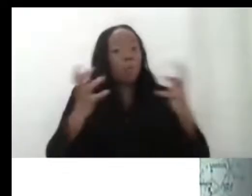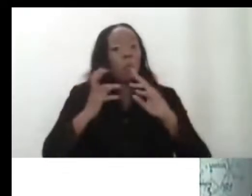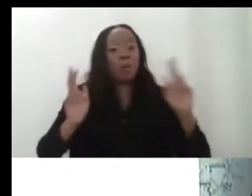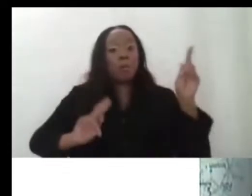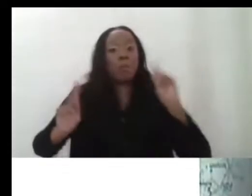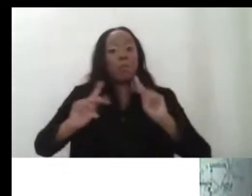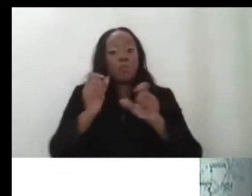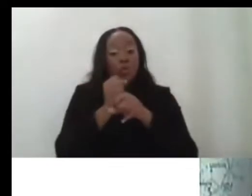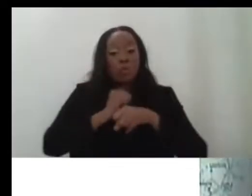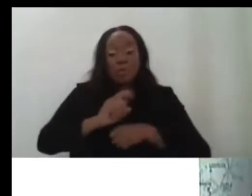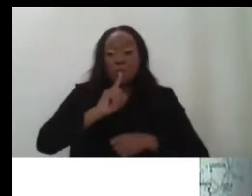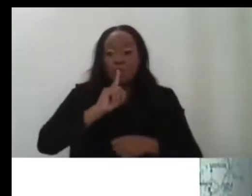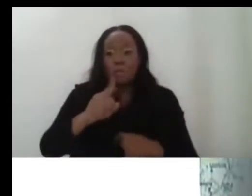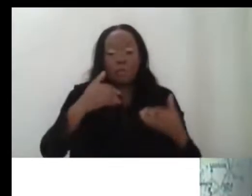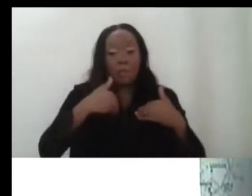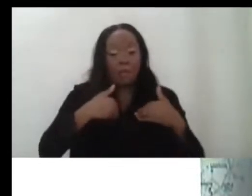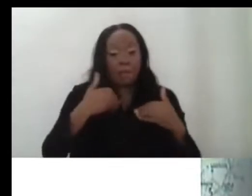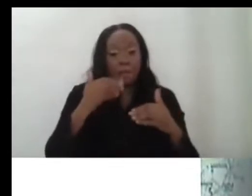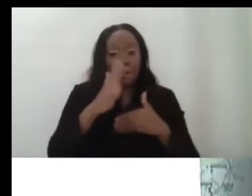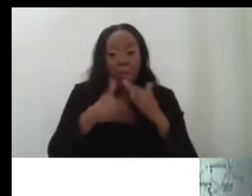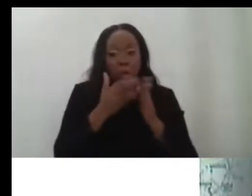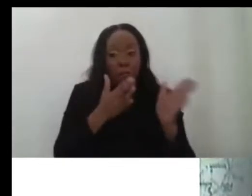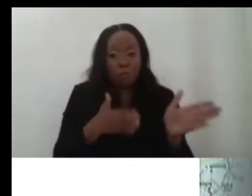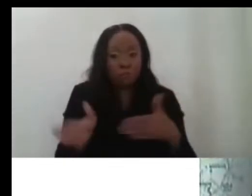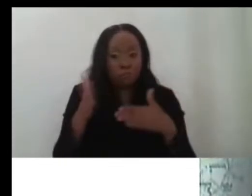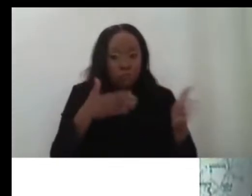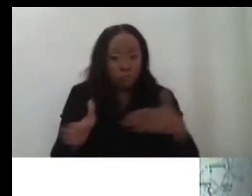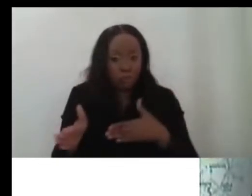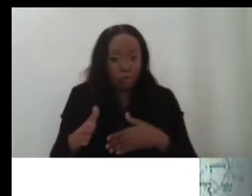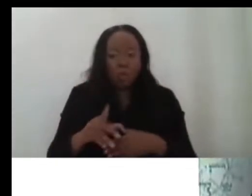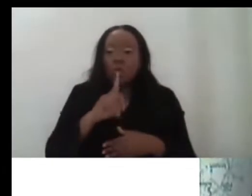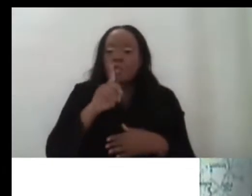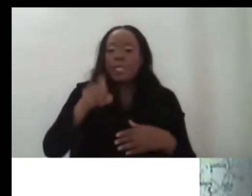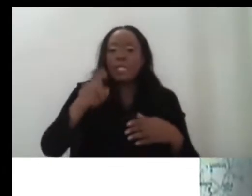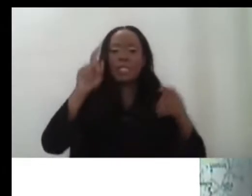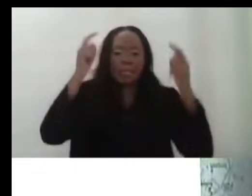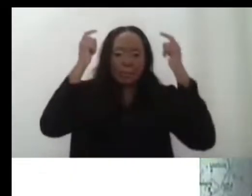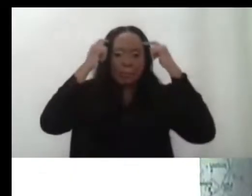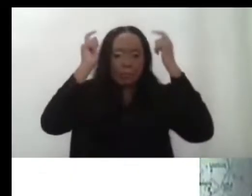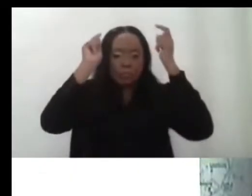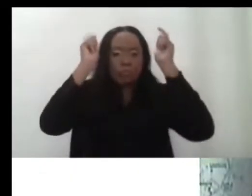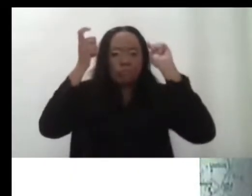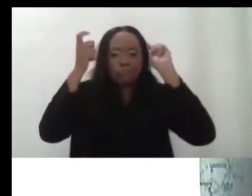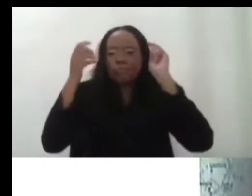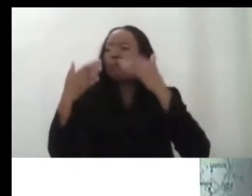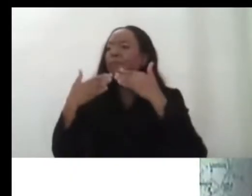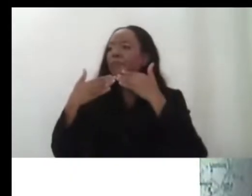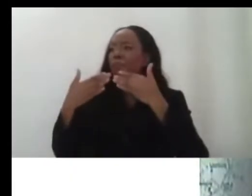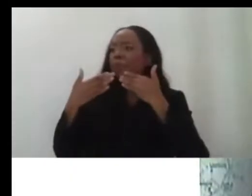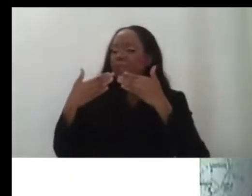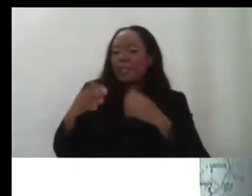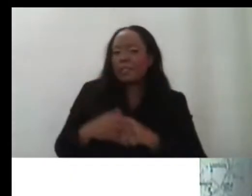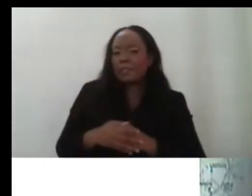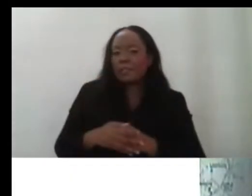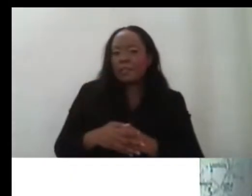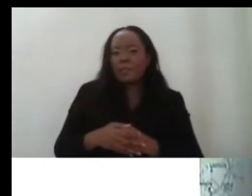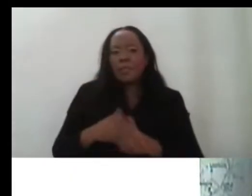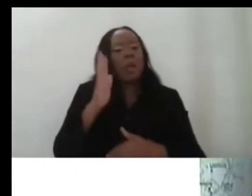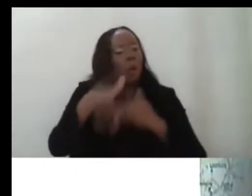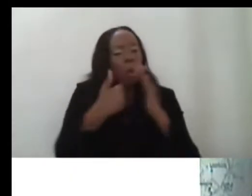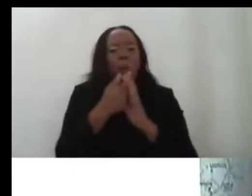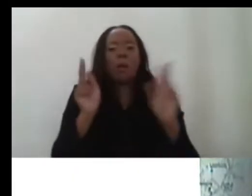financial defense. We need to shift the narrative. And you did that today, Carrie. Everybody needs to play a